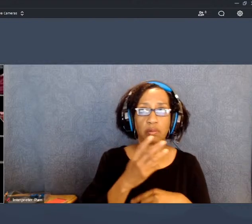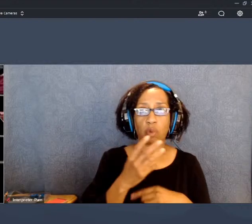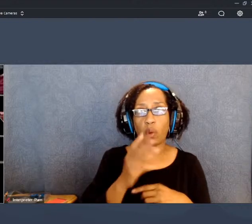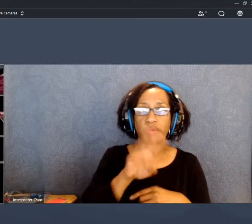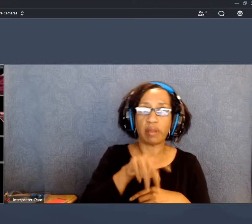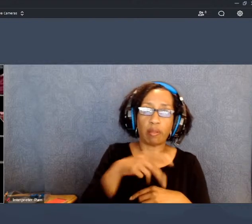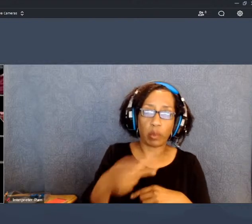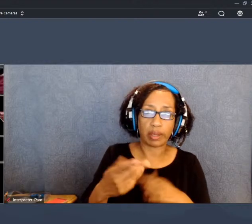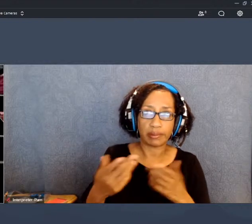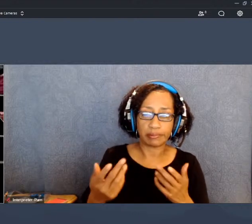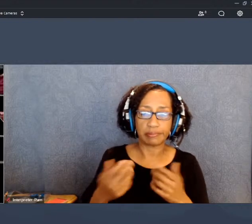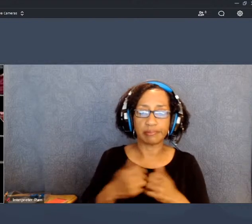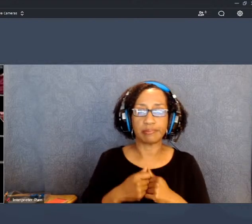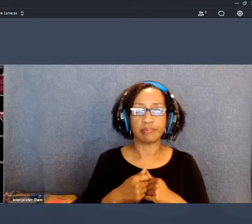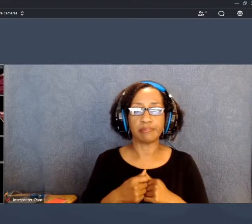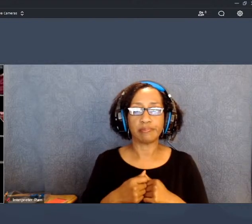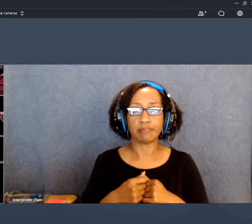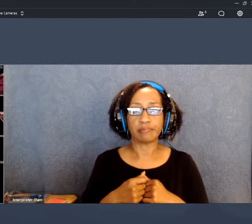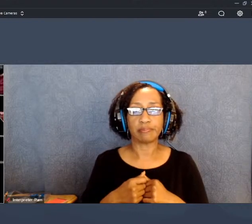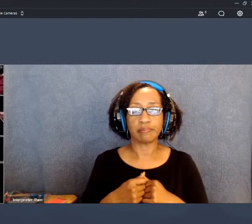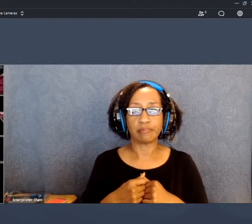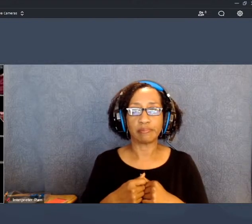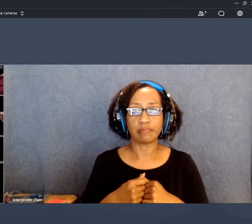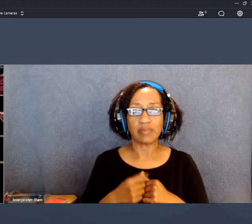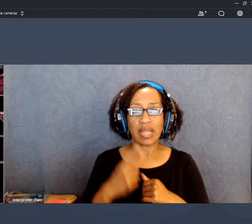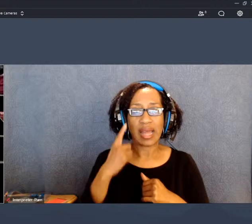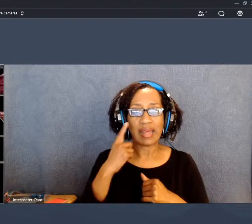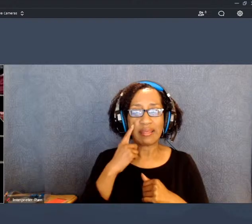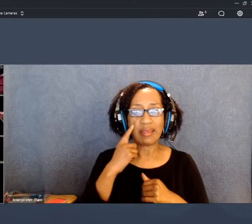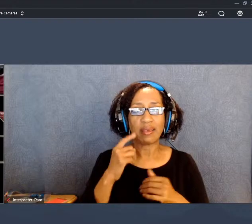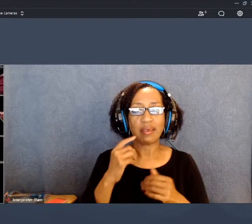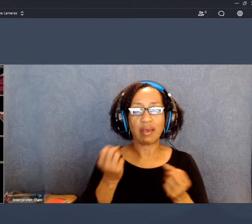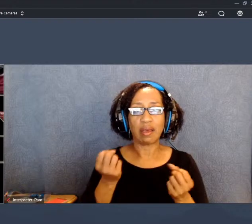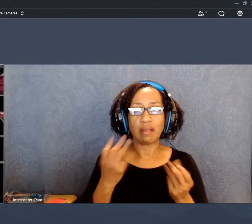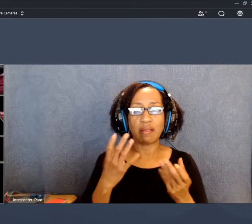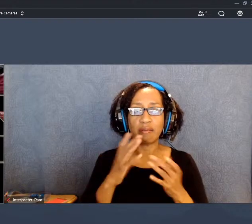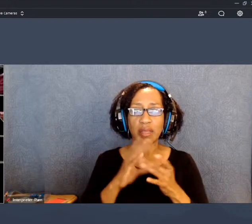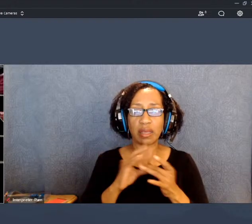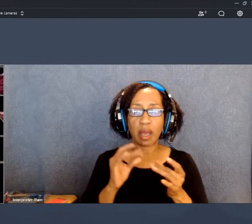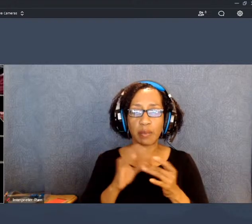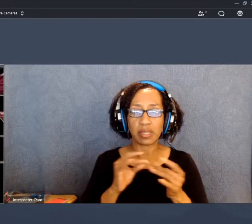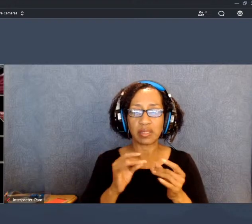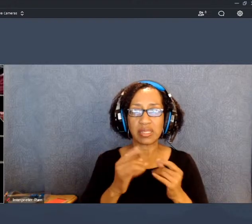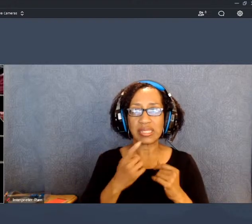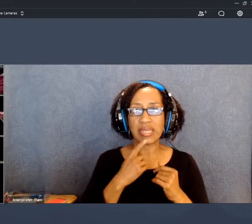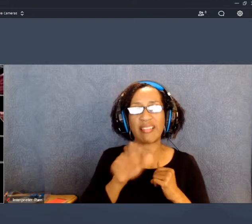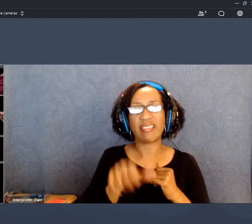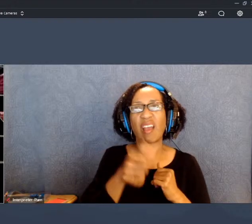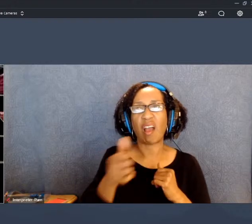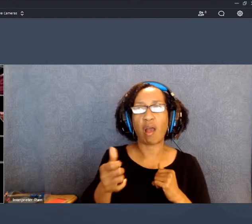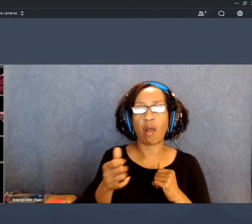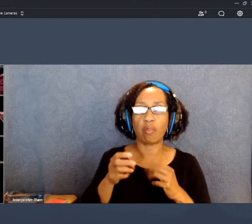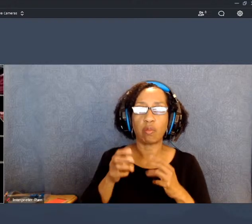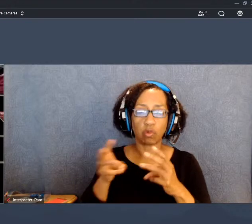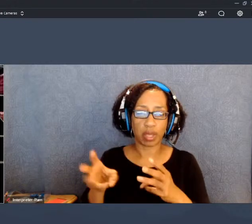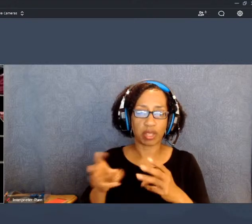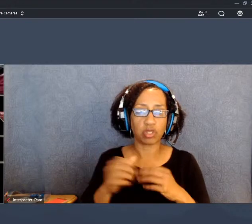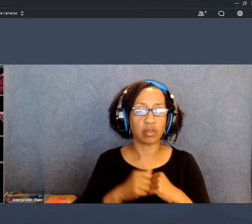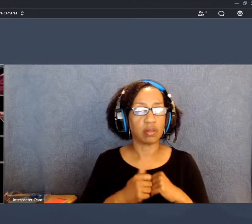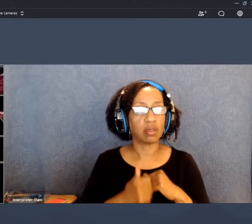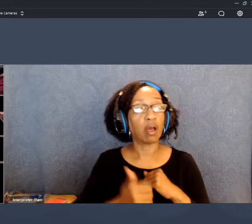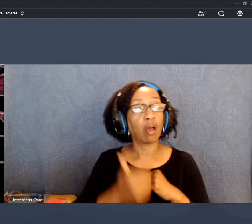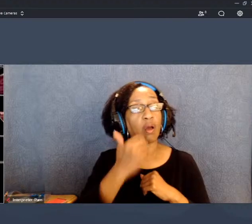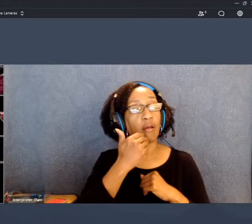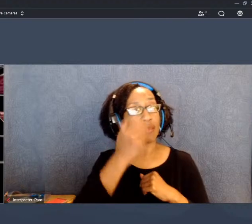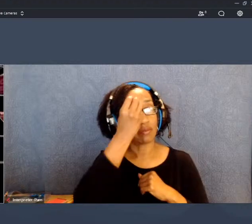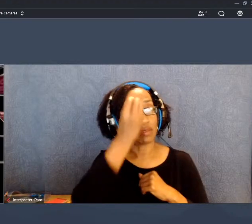one could equally say, I think a lot of the comments are pointing the other direction. Okay, thank you. Thank you for the